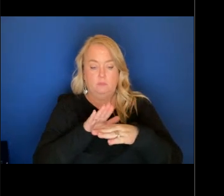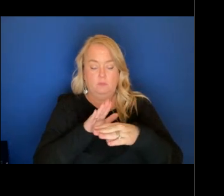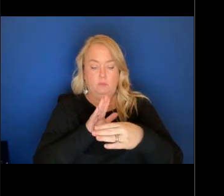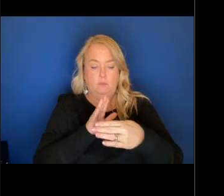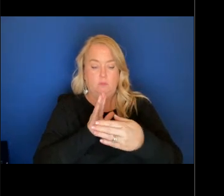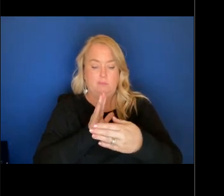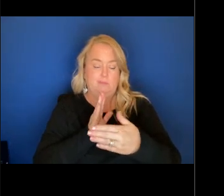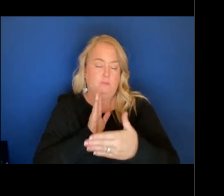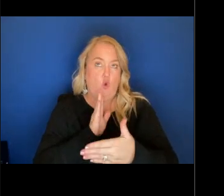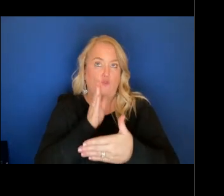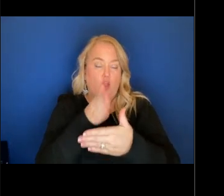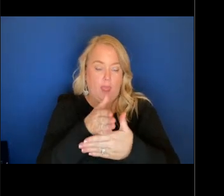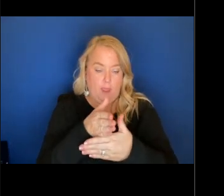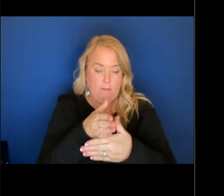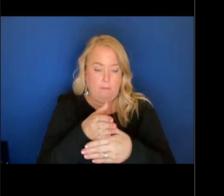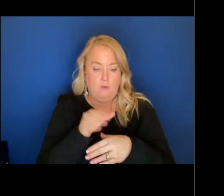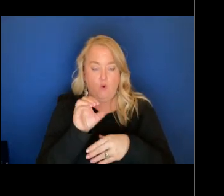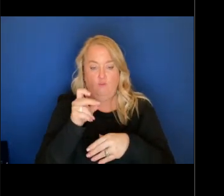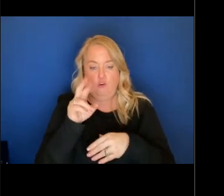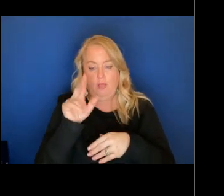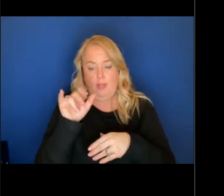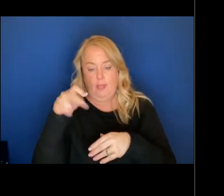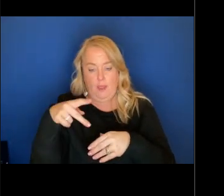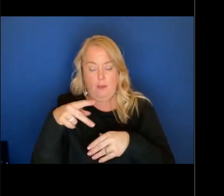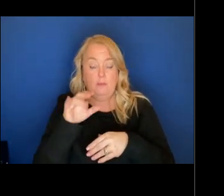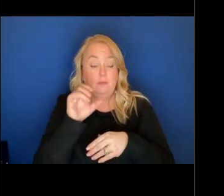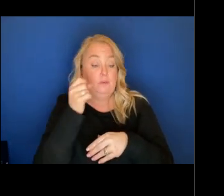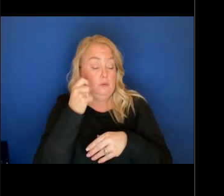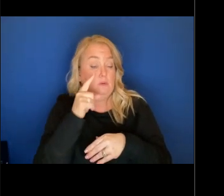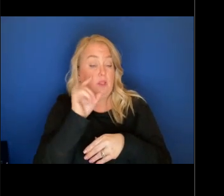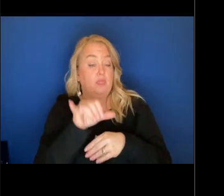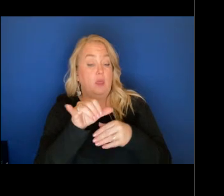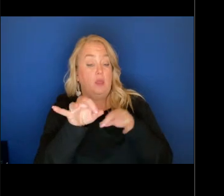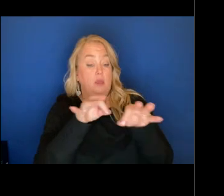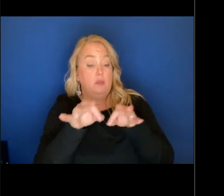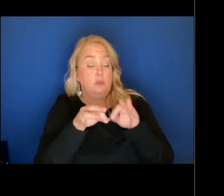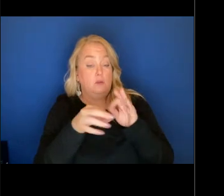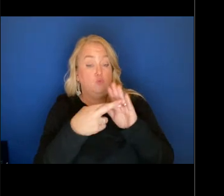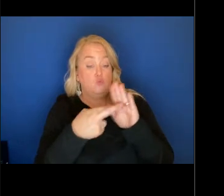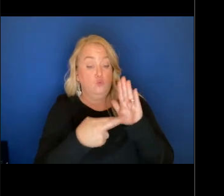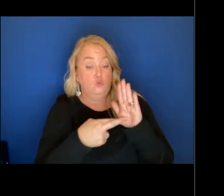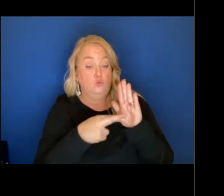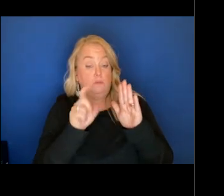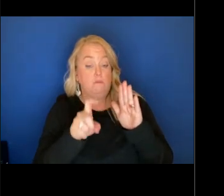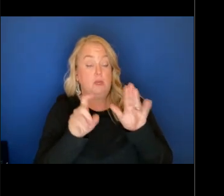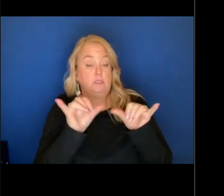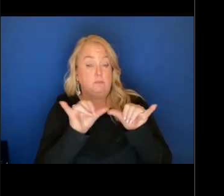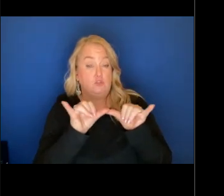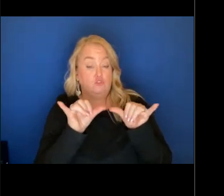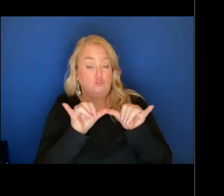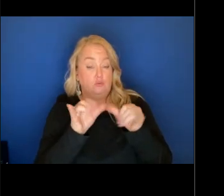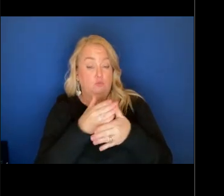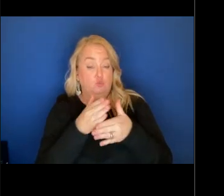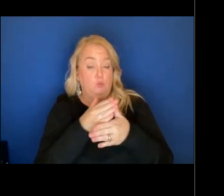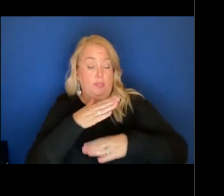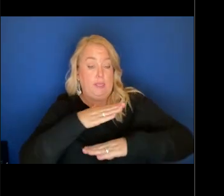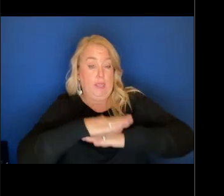The Fair Housing Accessibility Guidelines require that the distance be measured between